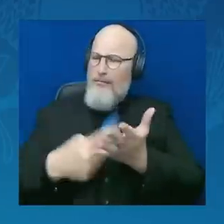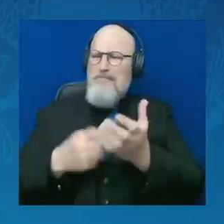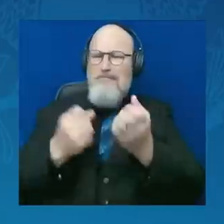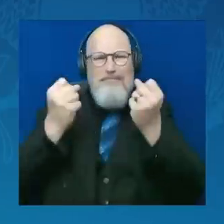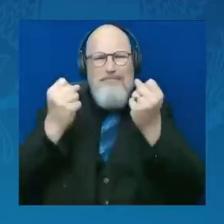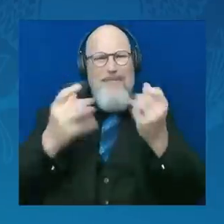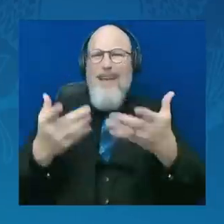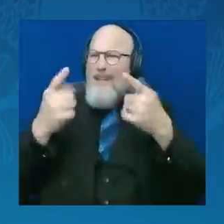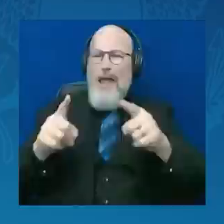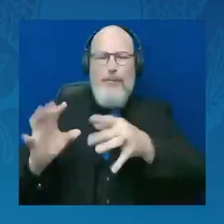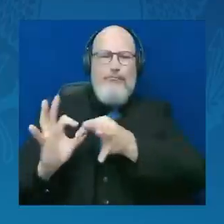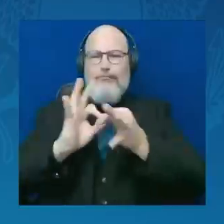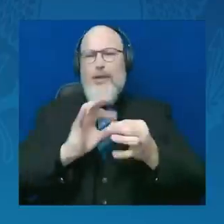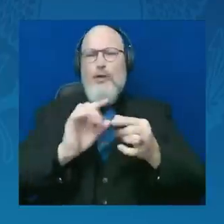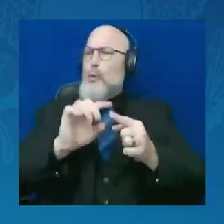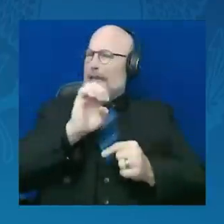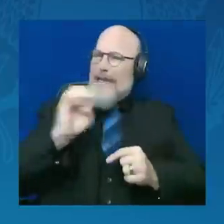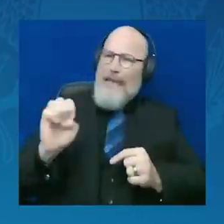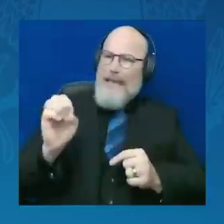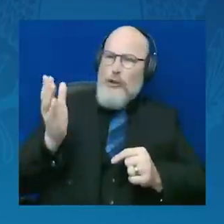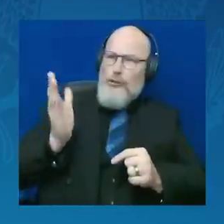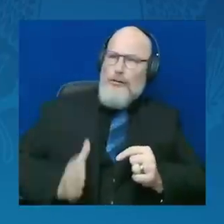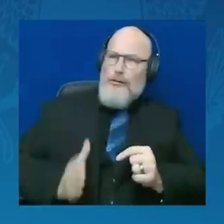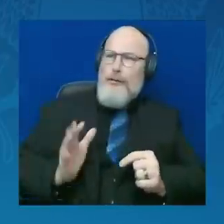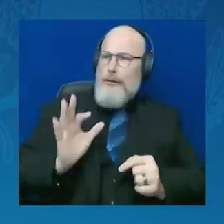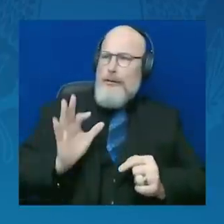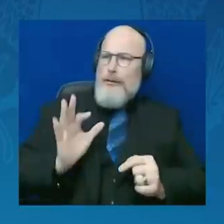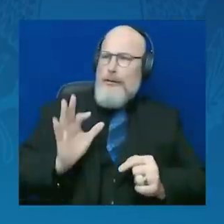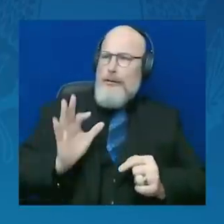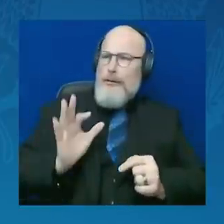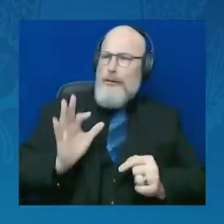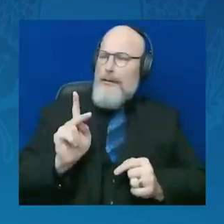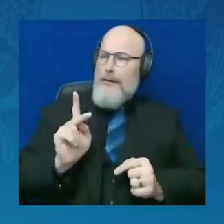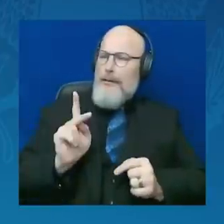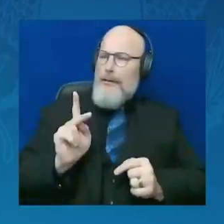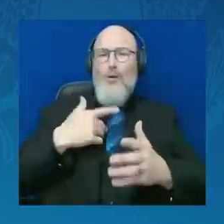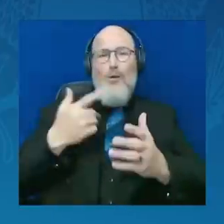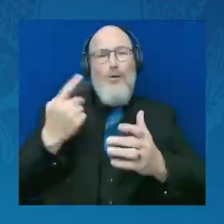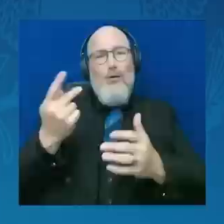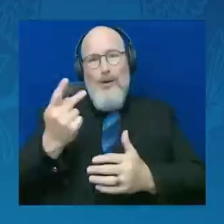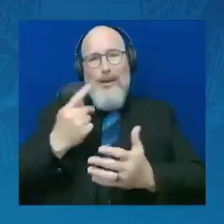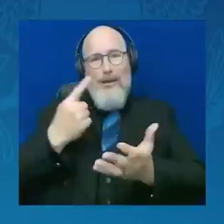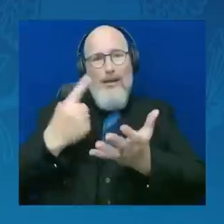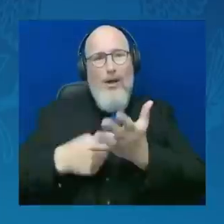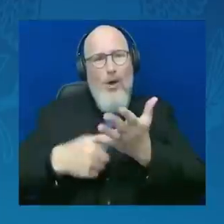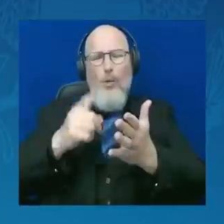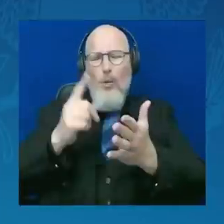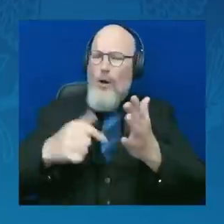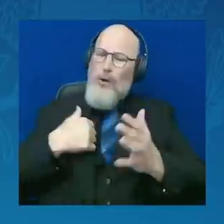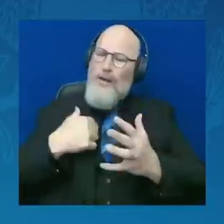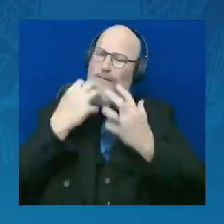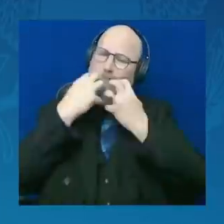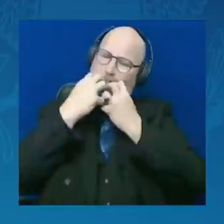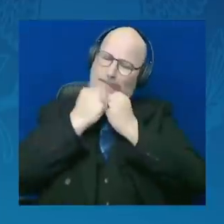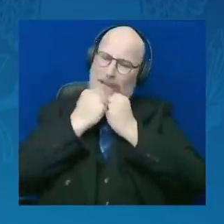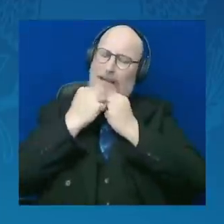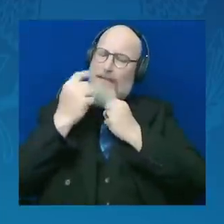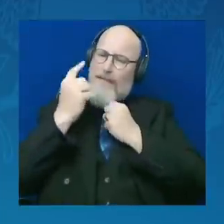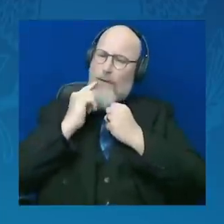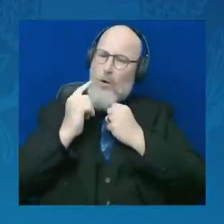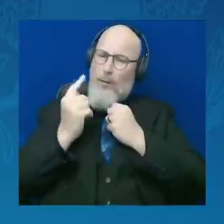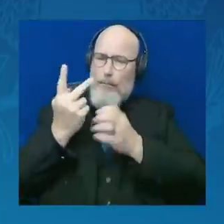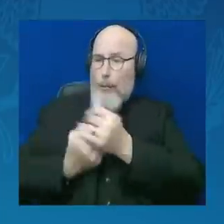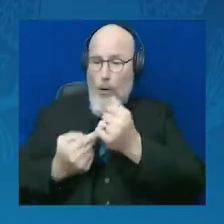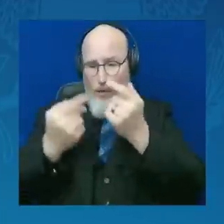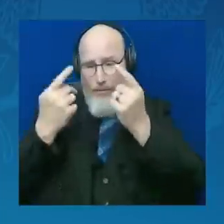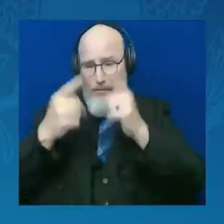we care deeply about in terms of our commitment, the United States commitment, to Article 5.